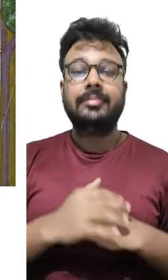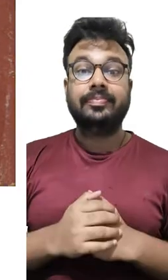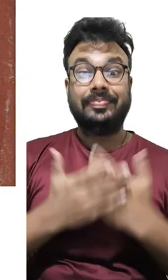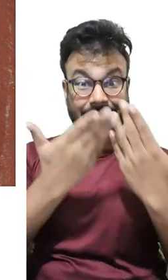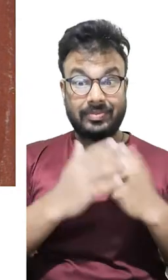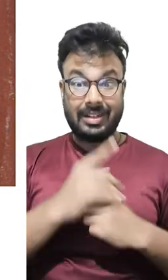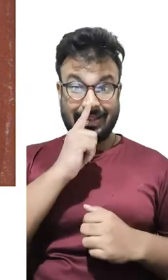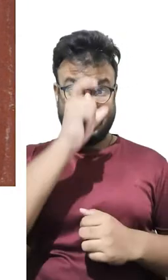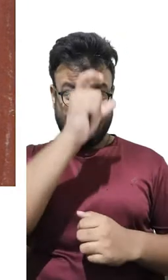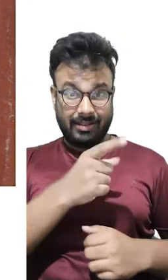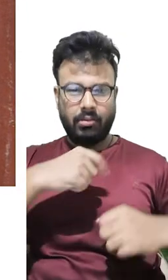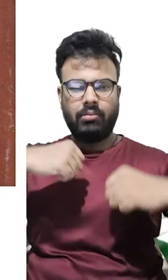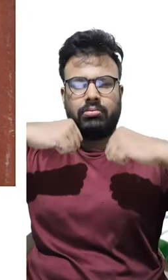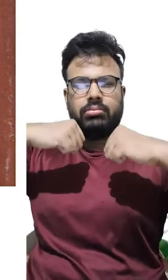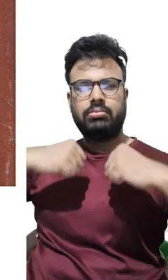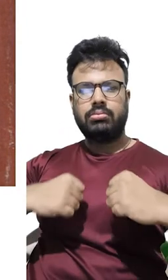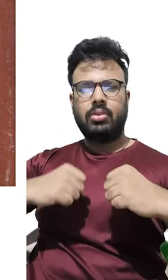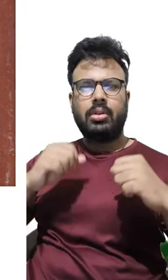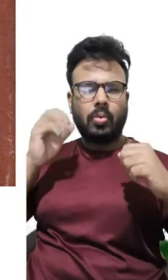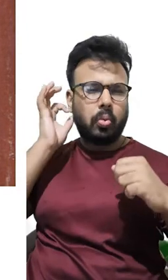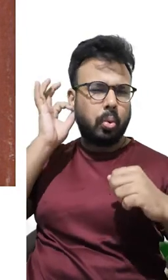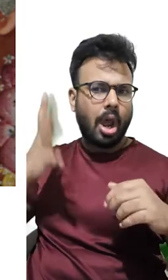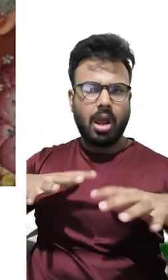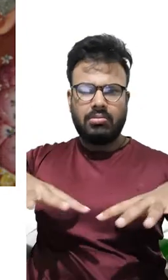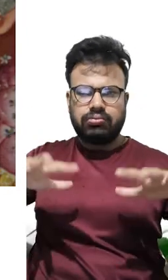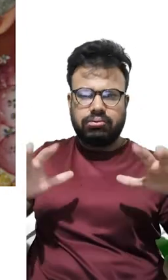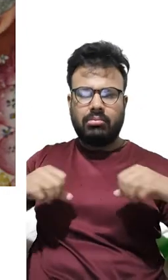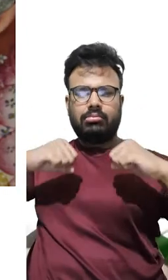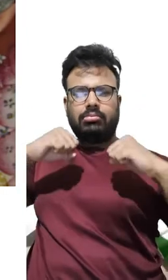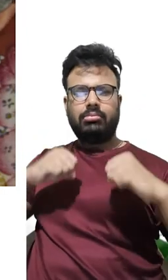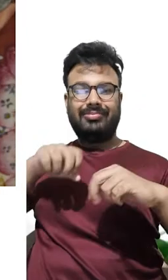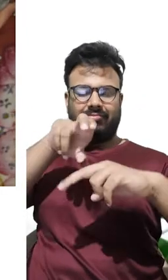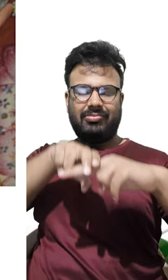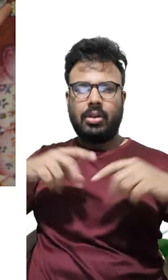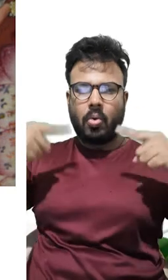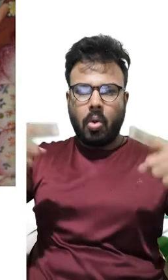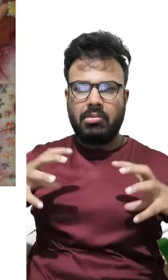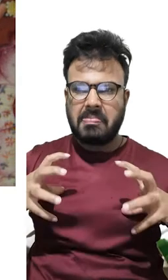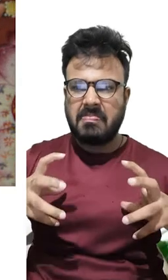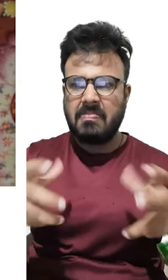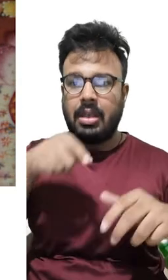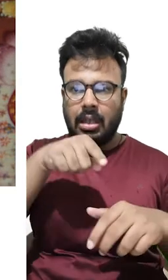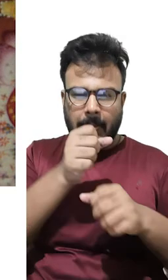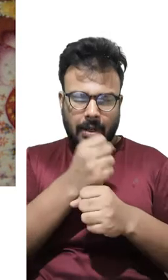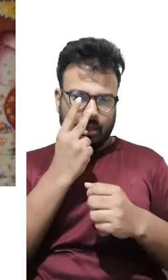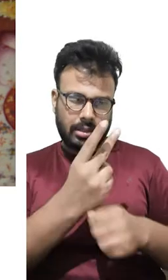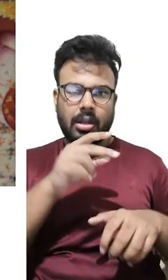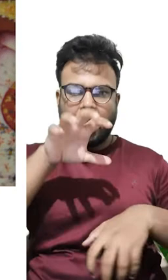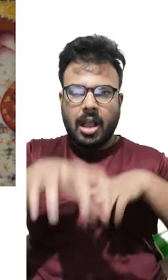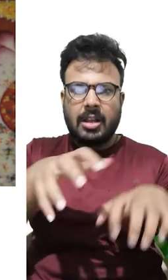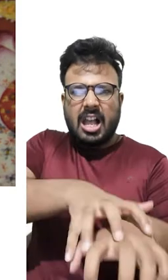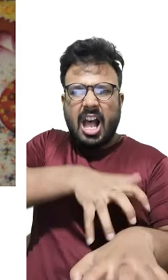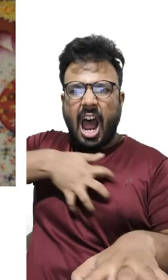and is flanked by a female attendant. In front of Devi stands the dark-bodied Vishnu,